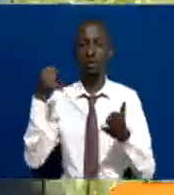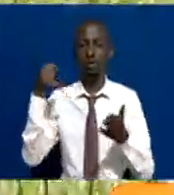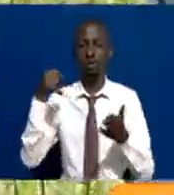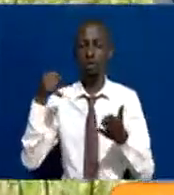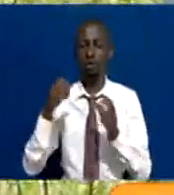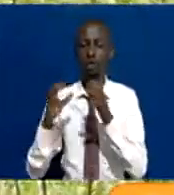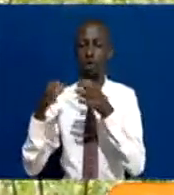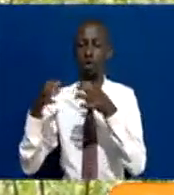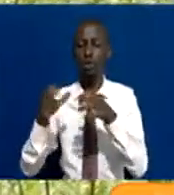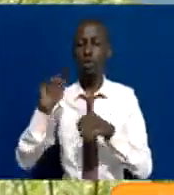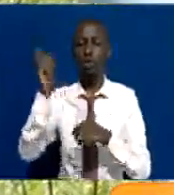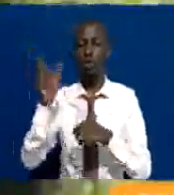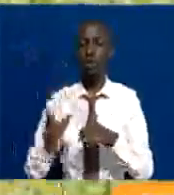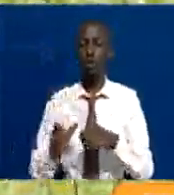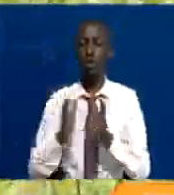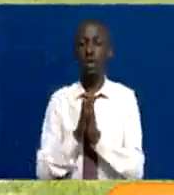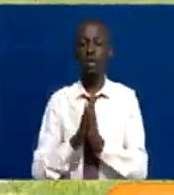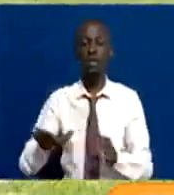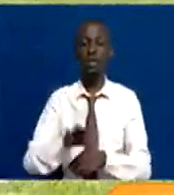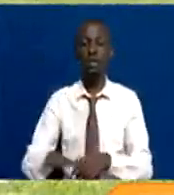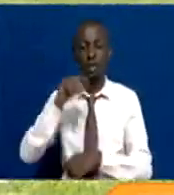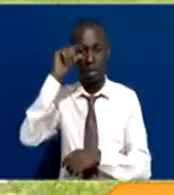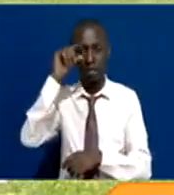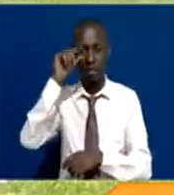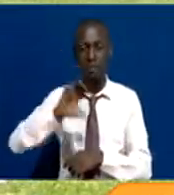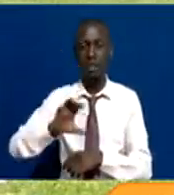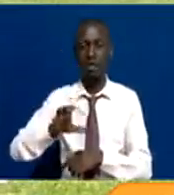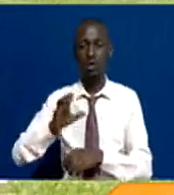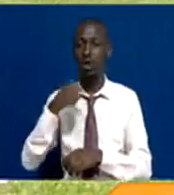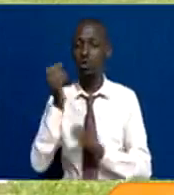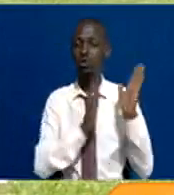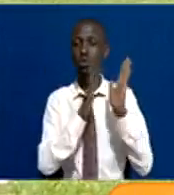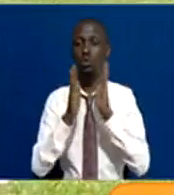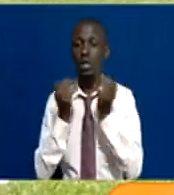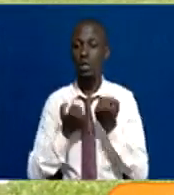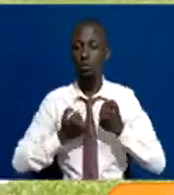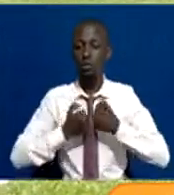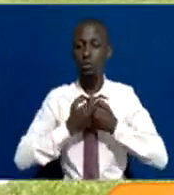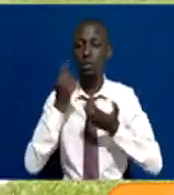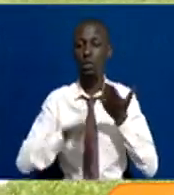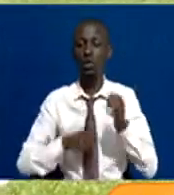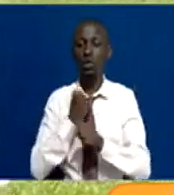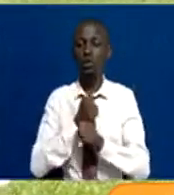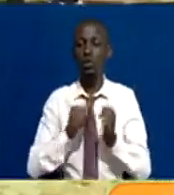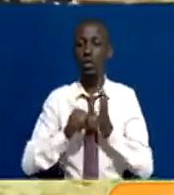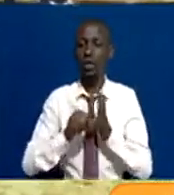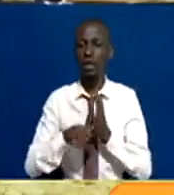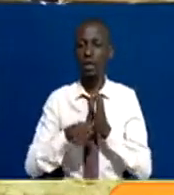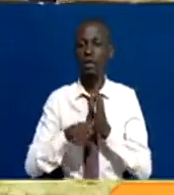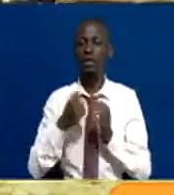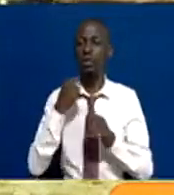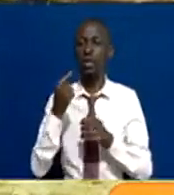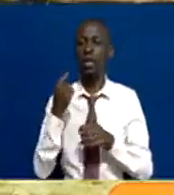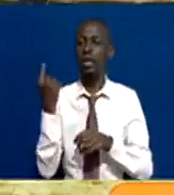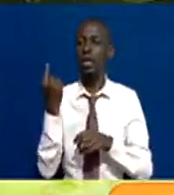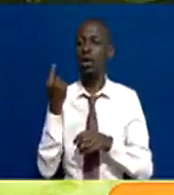communities from Mount Kenya region at the Nyali Golf Club in Mombasa County, the tournament organizers said that they are working hard to remove the concept that the game